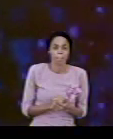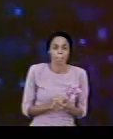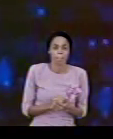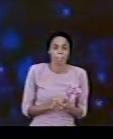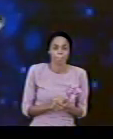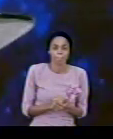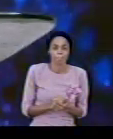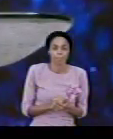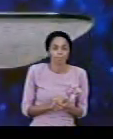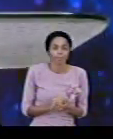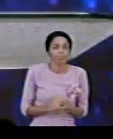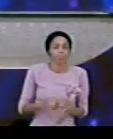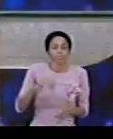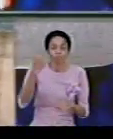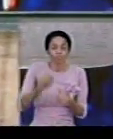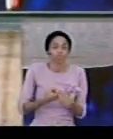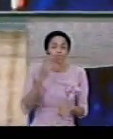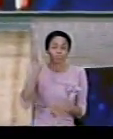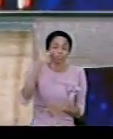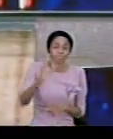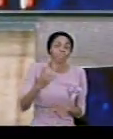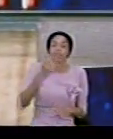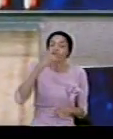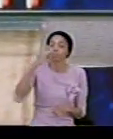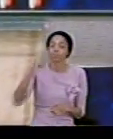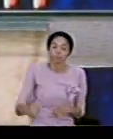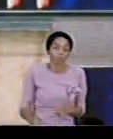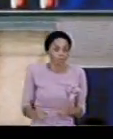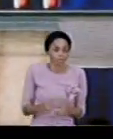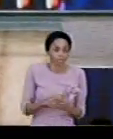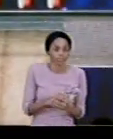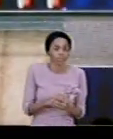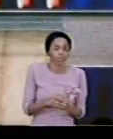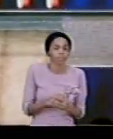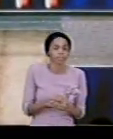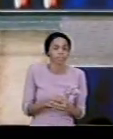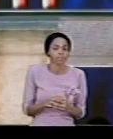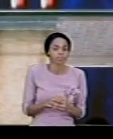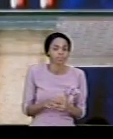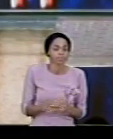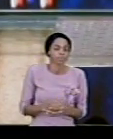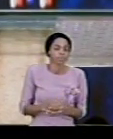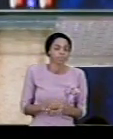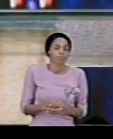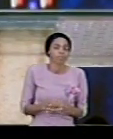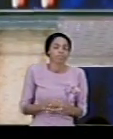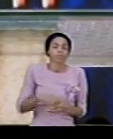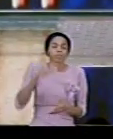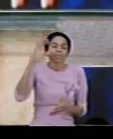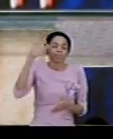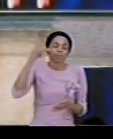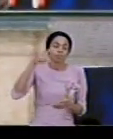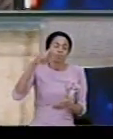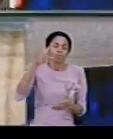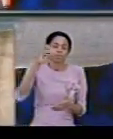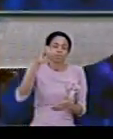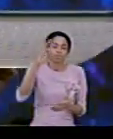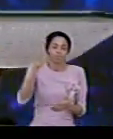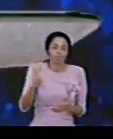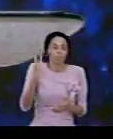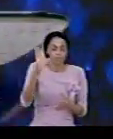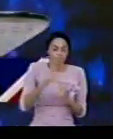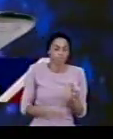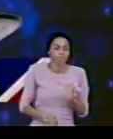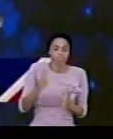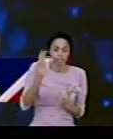from thy commandments. Proverbs chapter 3, verse 33. In Proverbs chapter